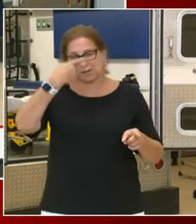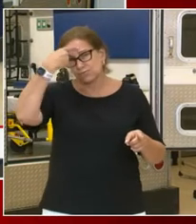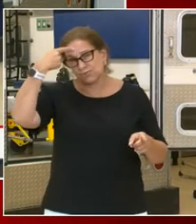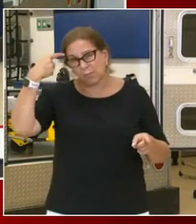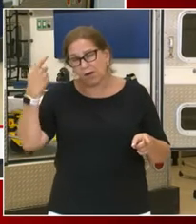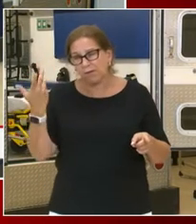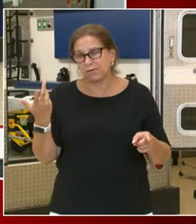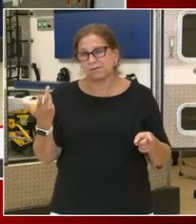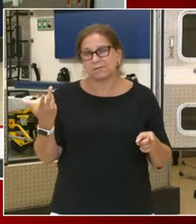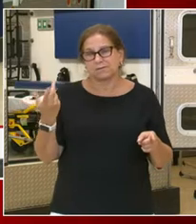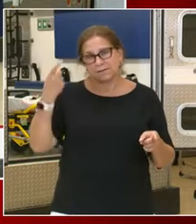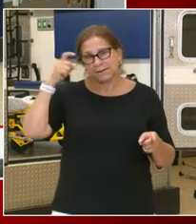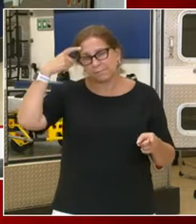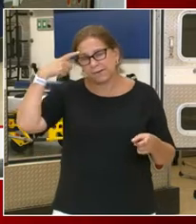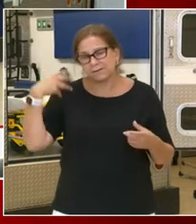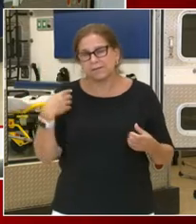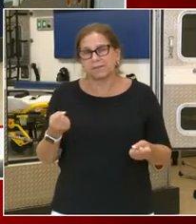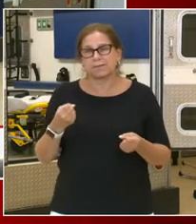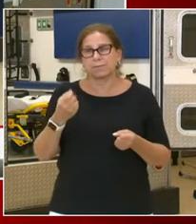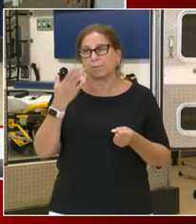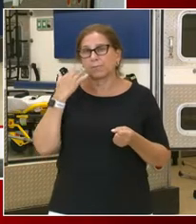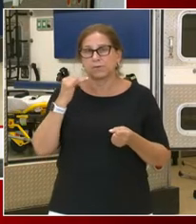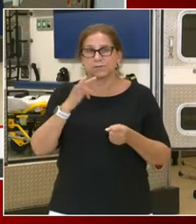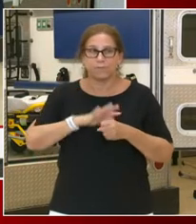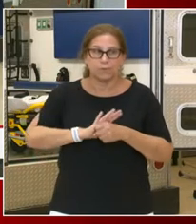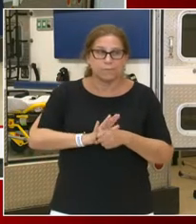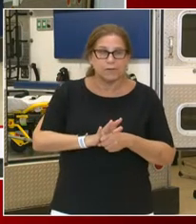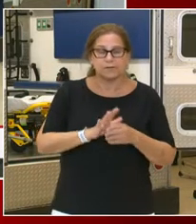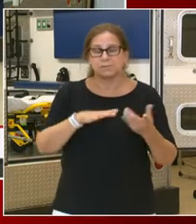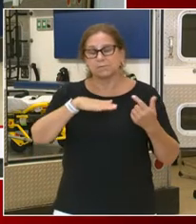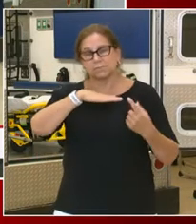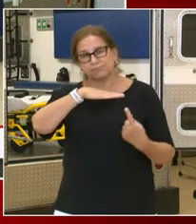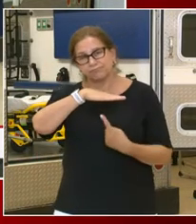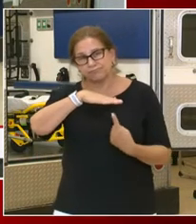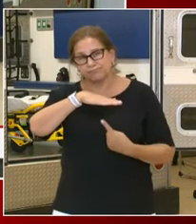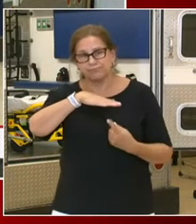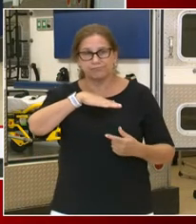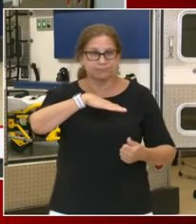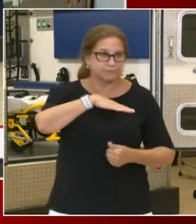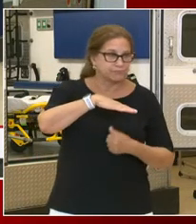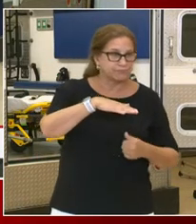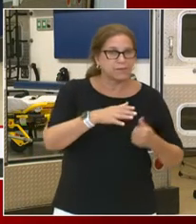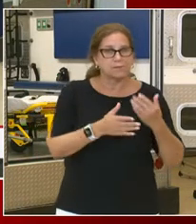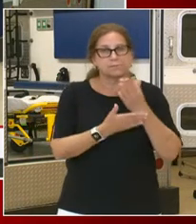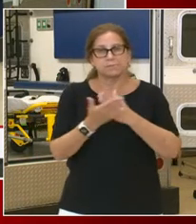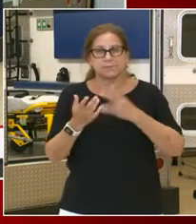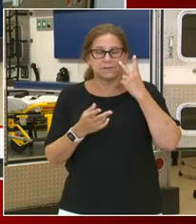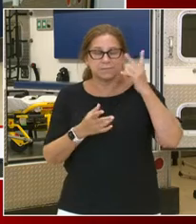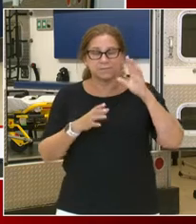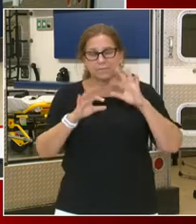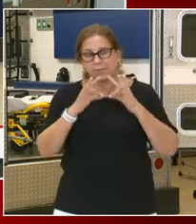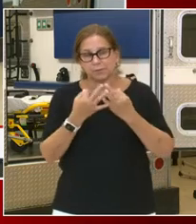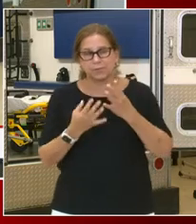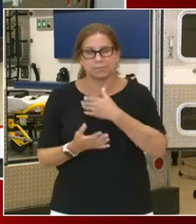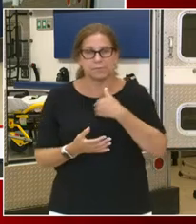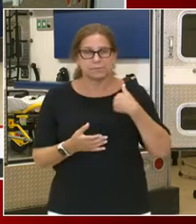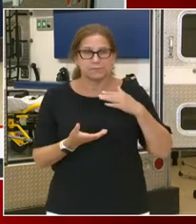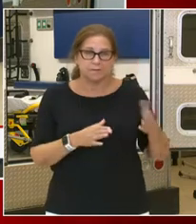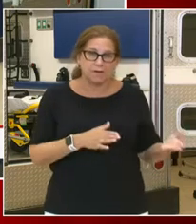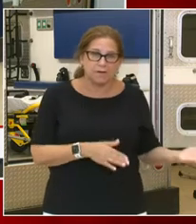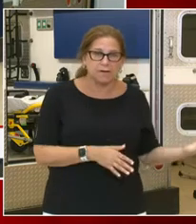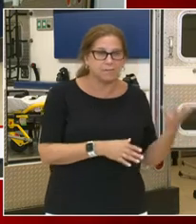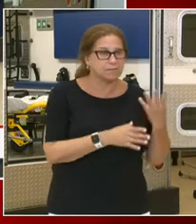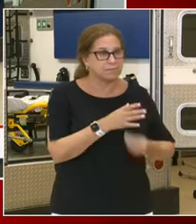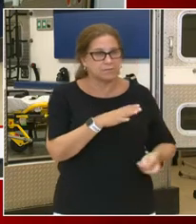at DCPS and some of those mental health resources and supports. But can you just talk a little bit more about that, how we're investing in that and making sure that our kids